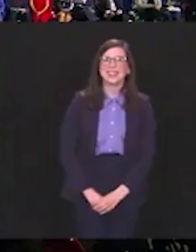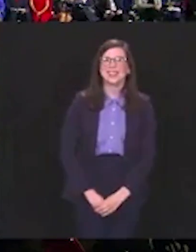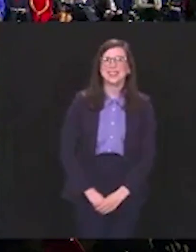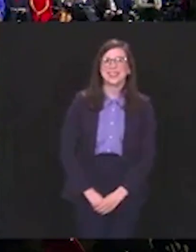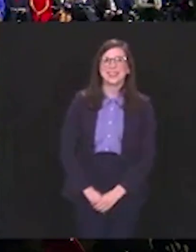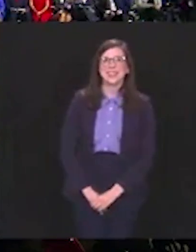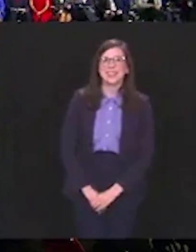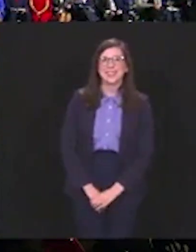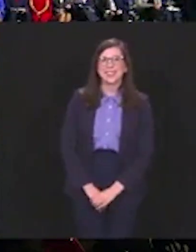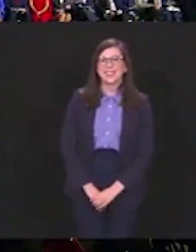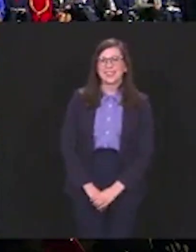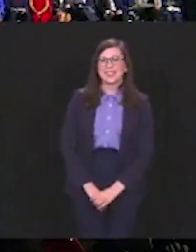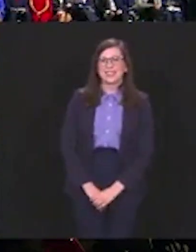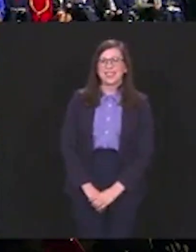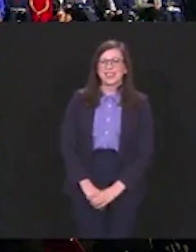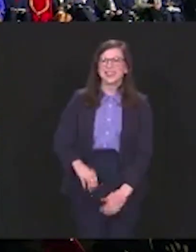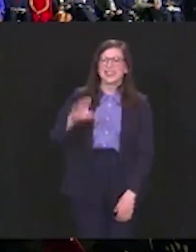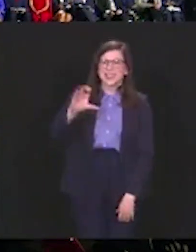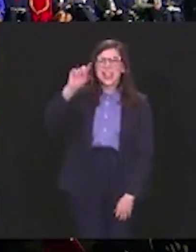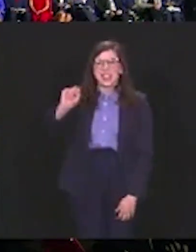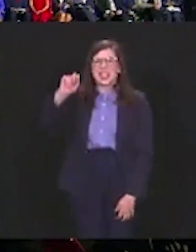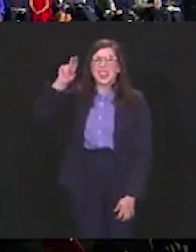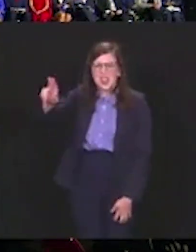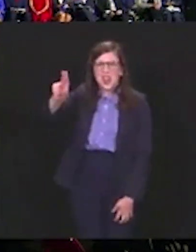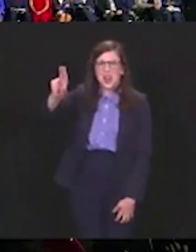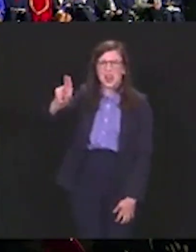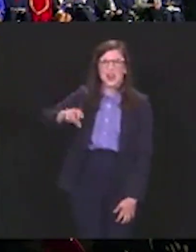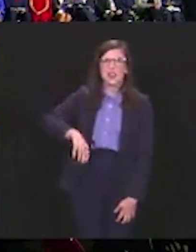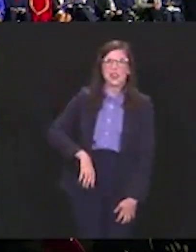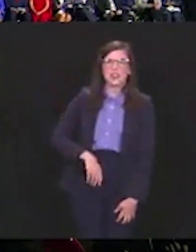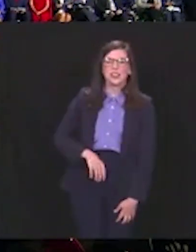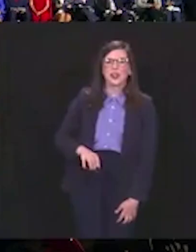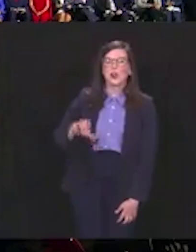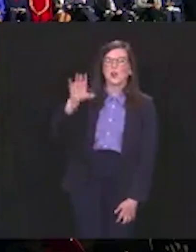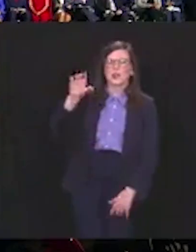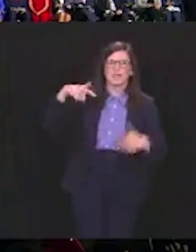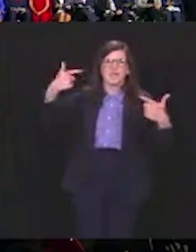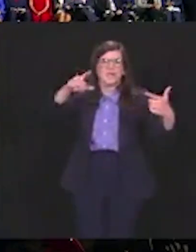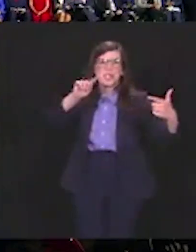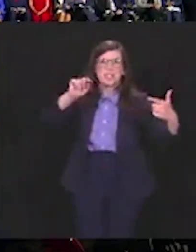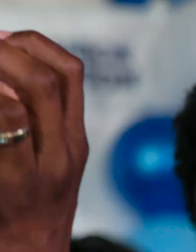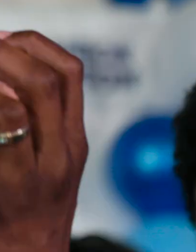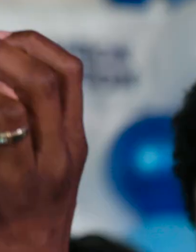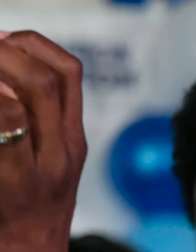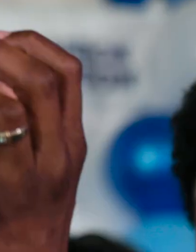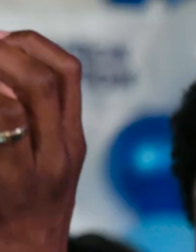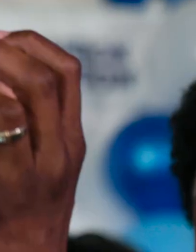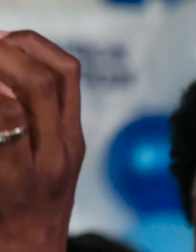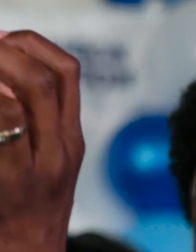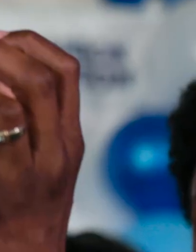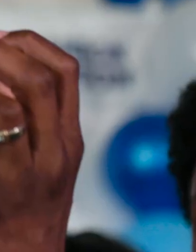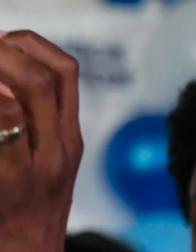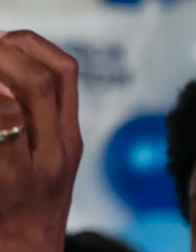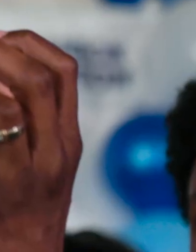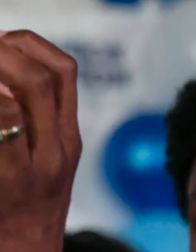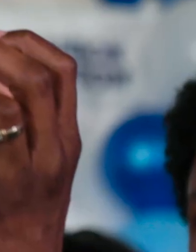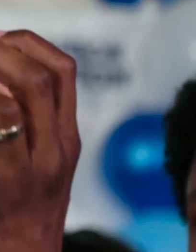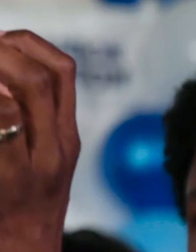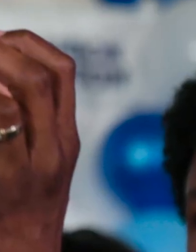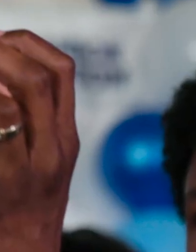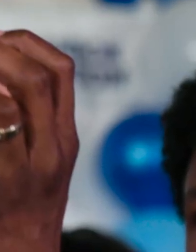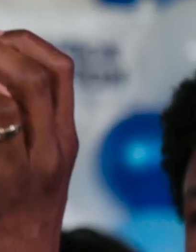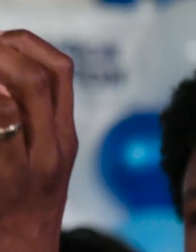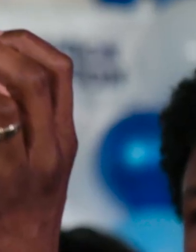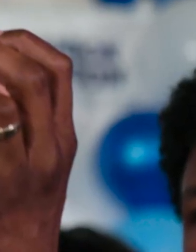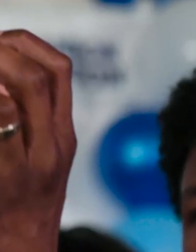watch Johnson swearing in, including city leaders, state officials, and 1,300 students. The overarching theme of the new mayor's